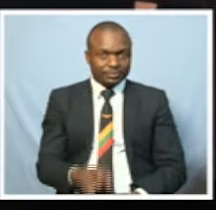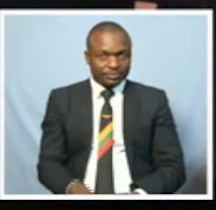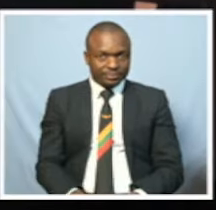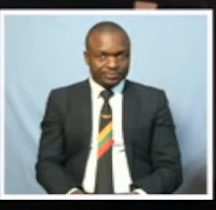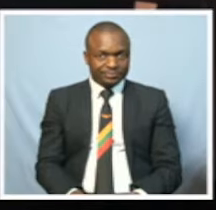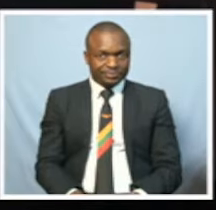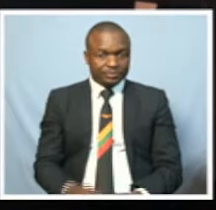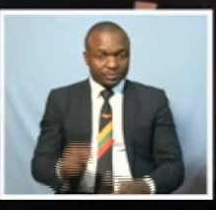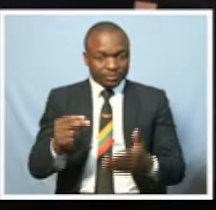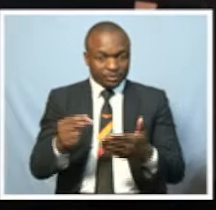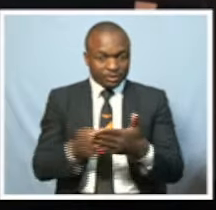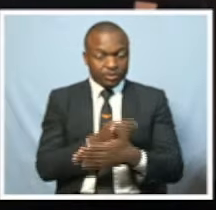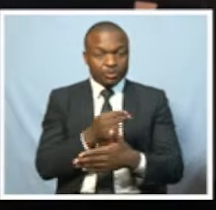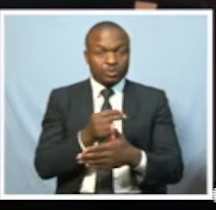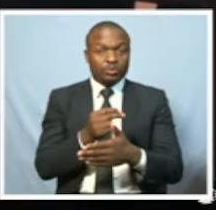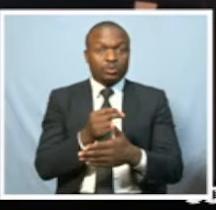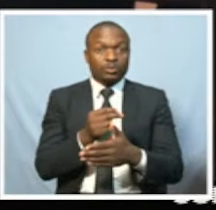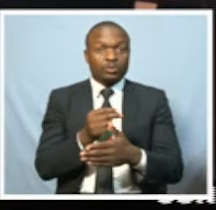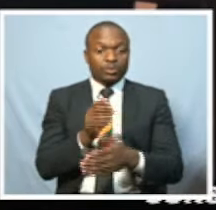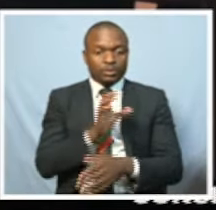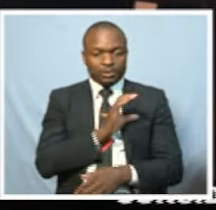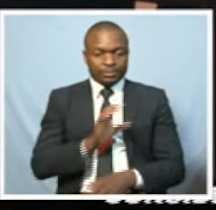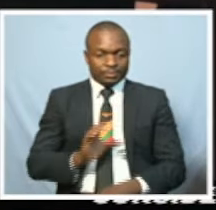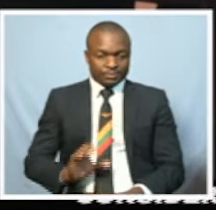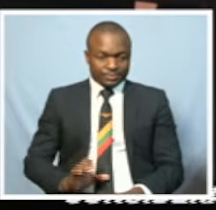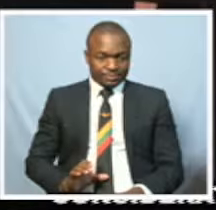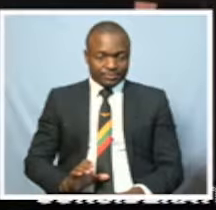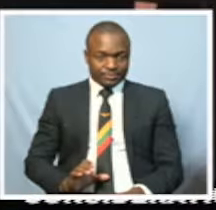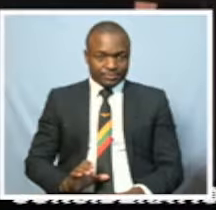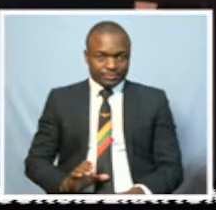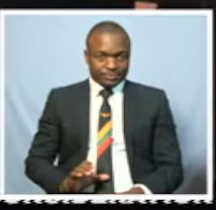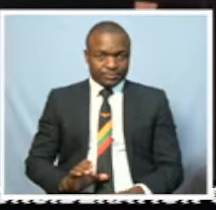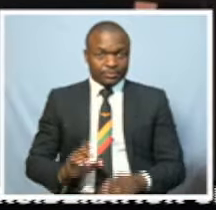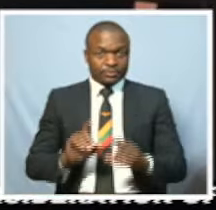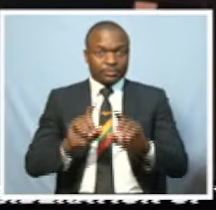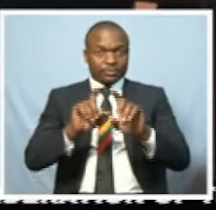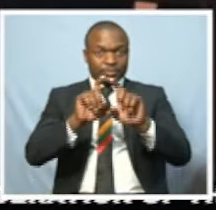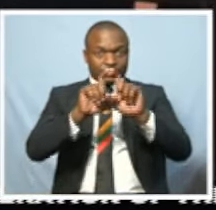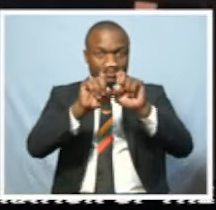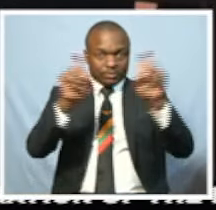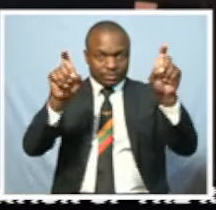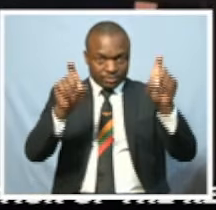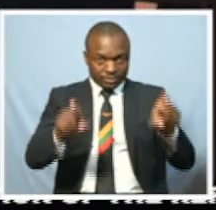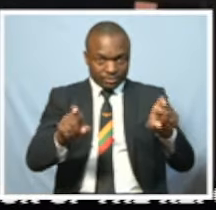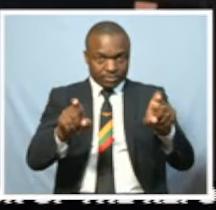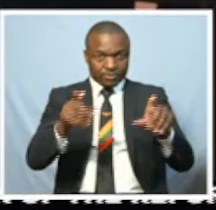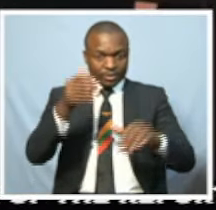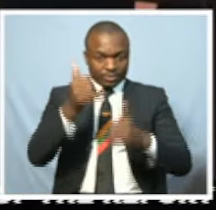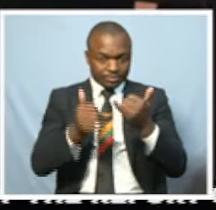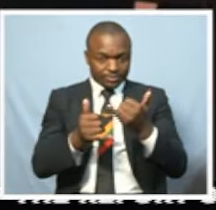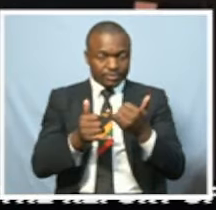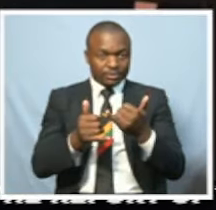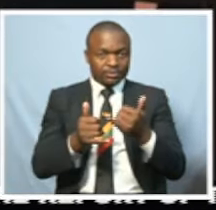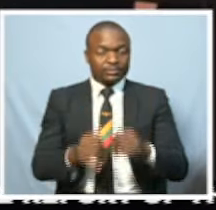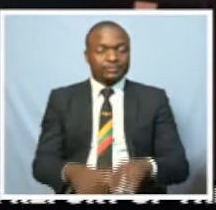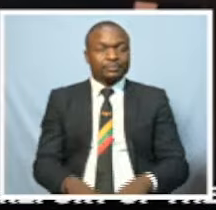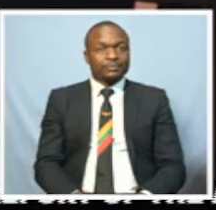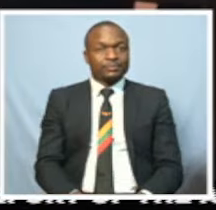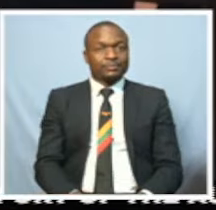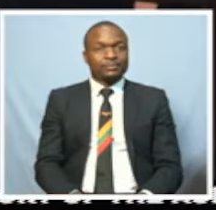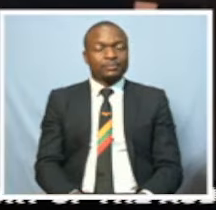the new contractor, whose certificate of completion is